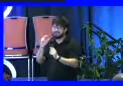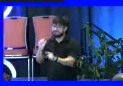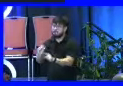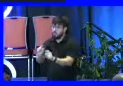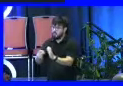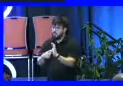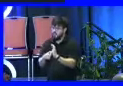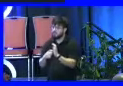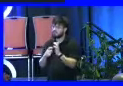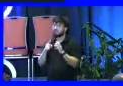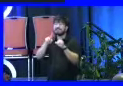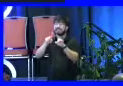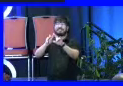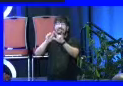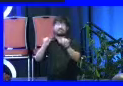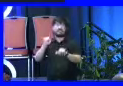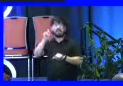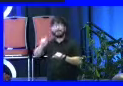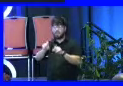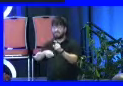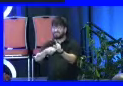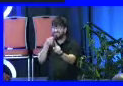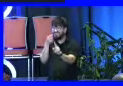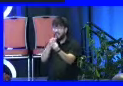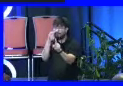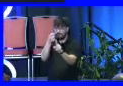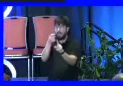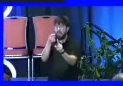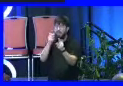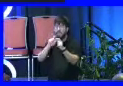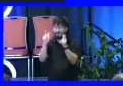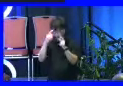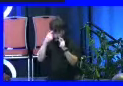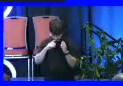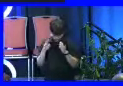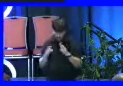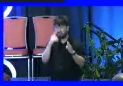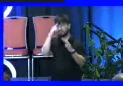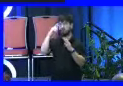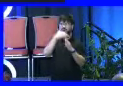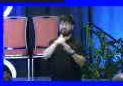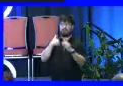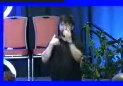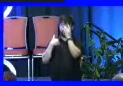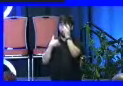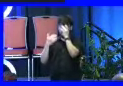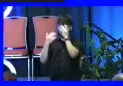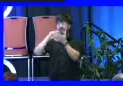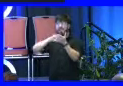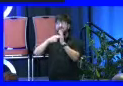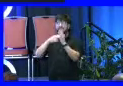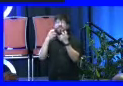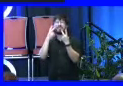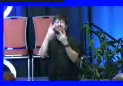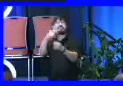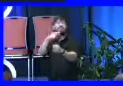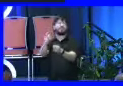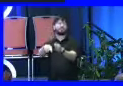appears to be able to have the highest level of impact when it comes to care coordination for our members. So we want to see, as a result,